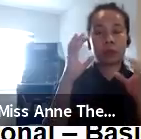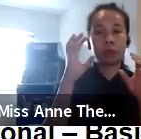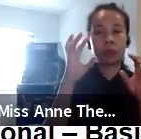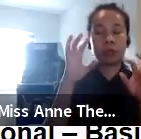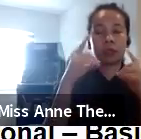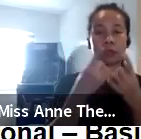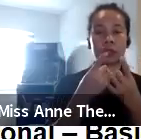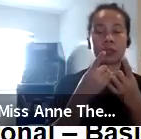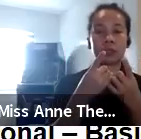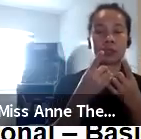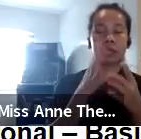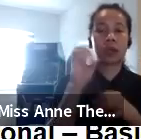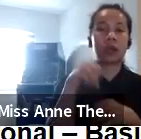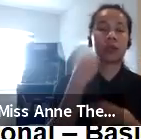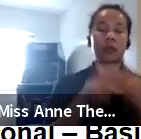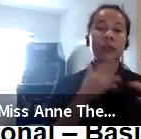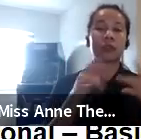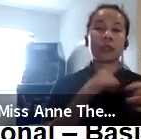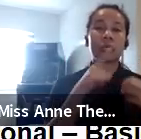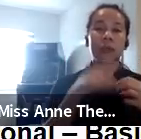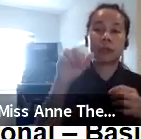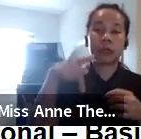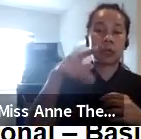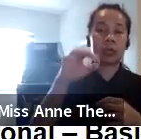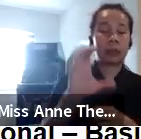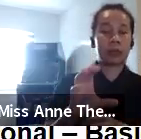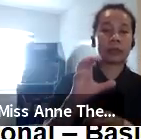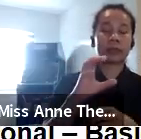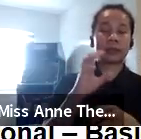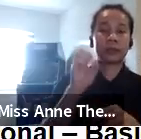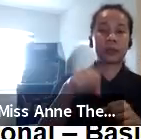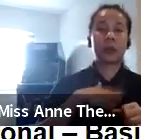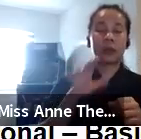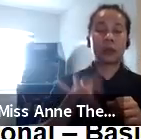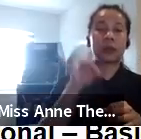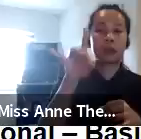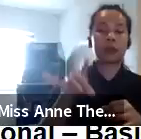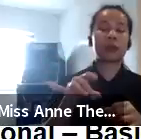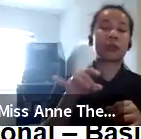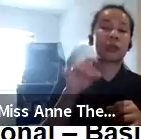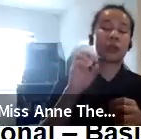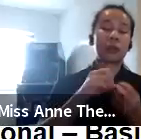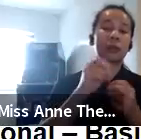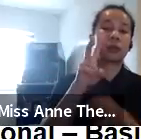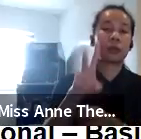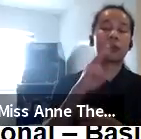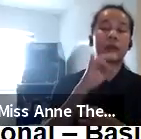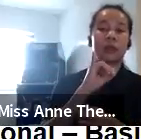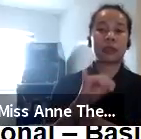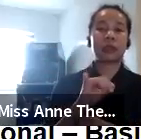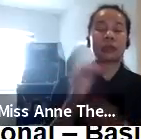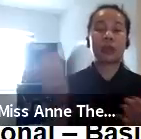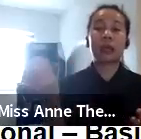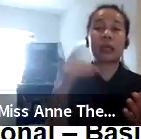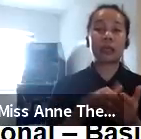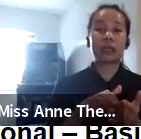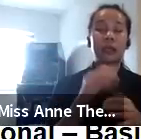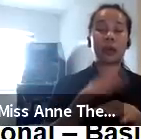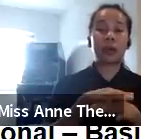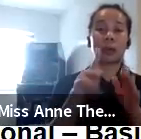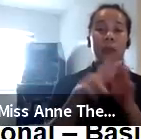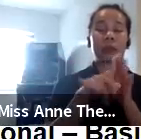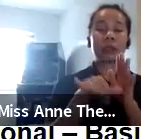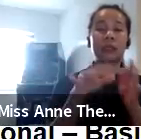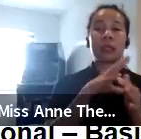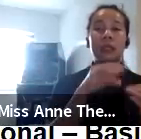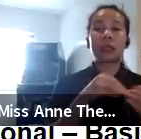other concerns about APEC. So my contribution number 2 is, again, on policies and